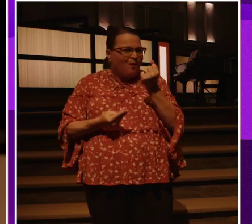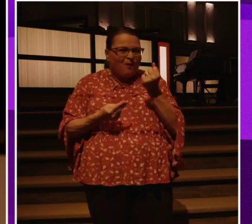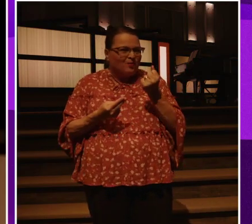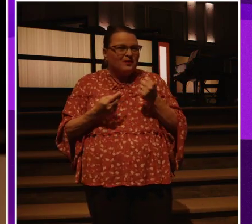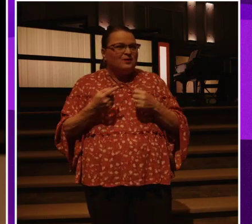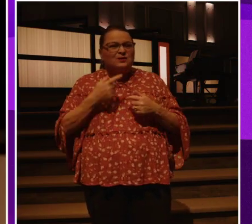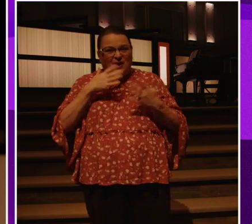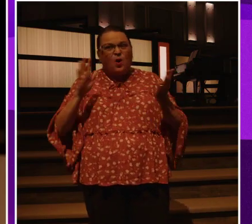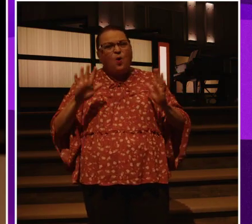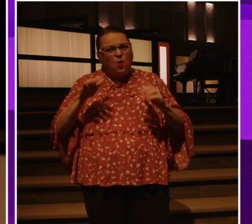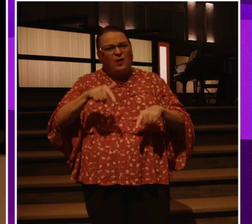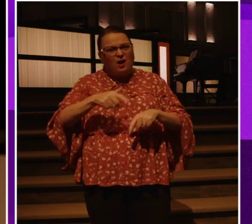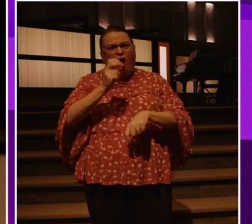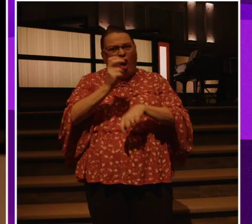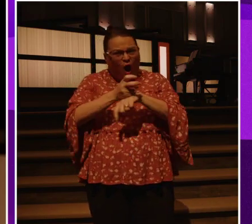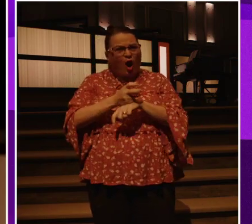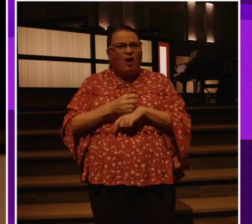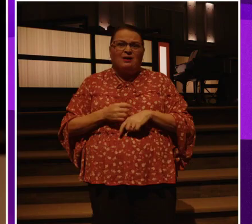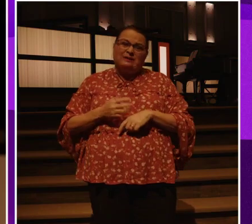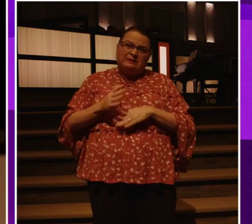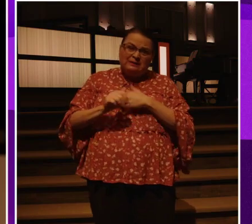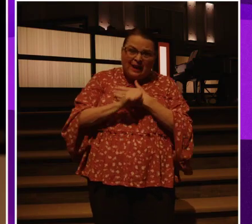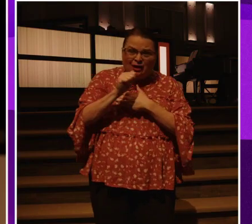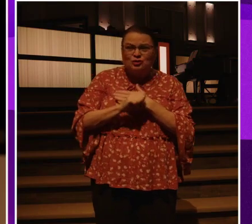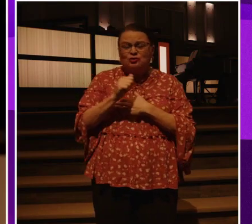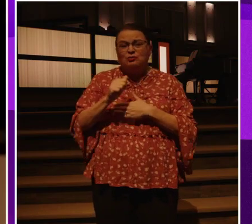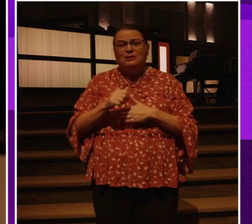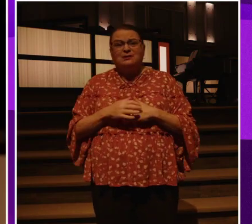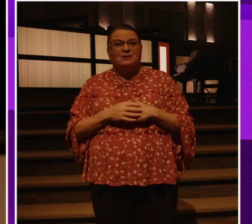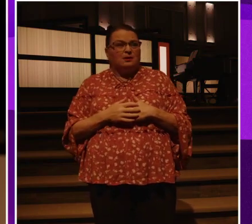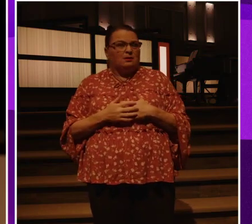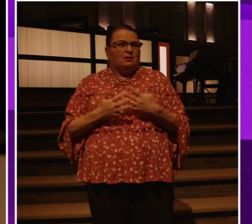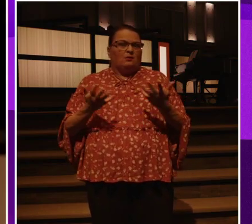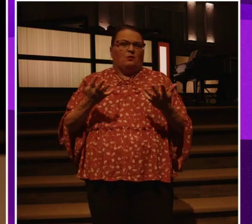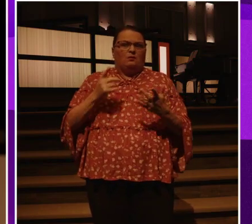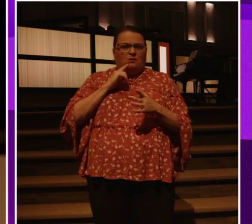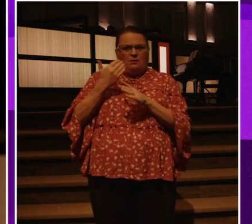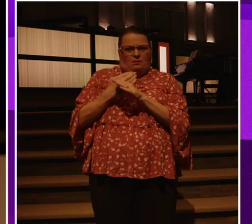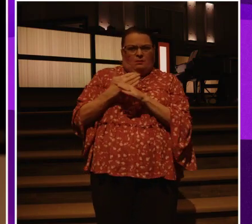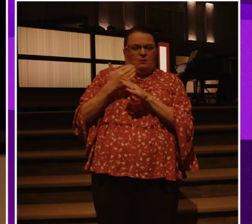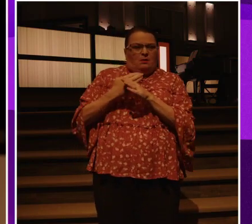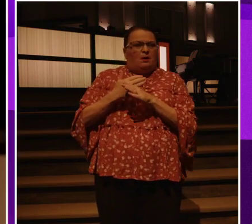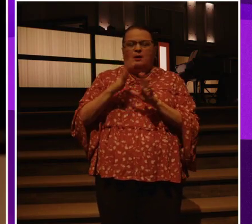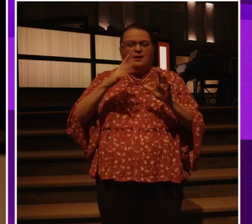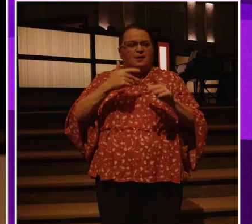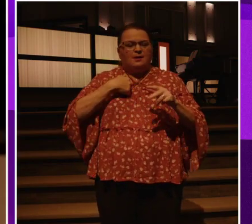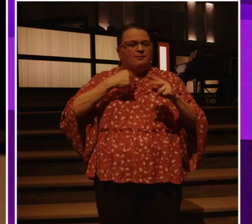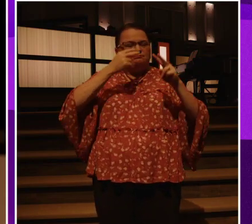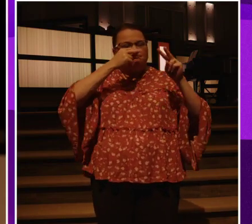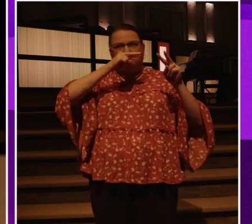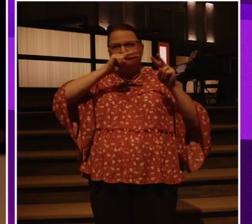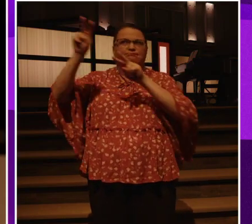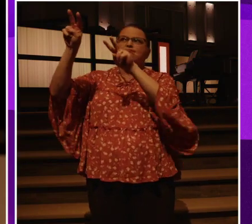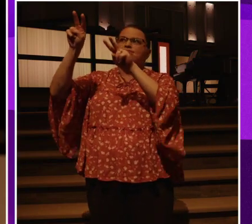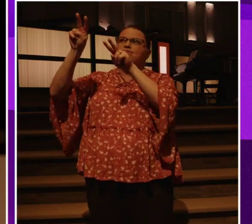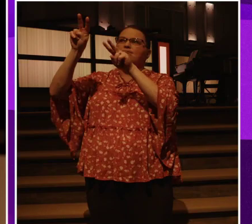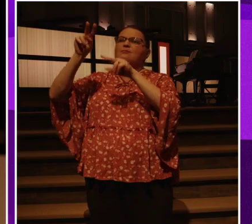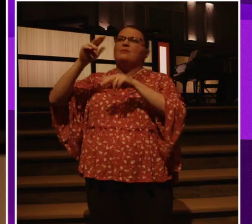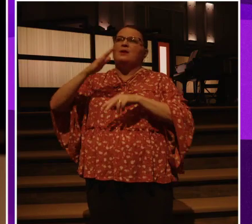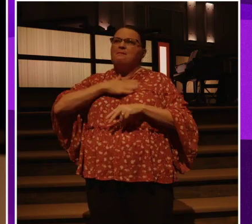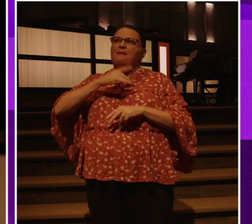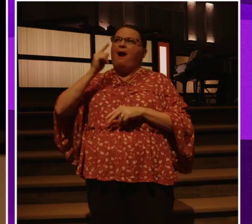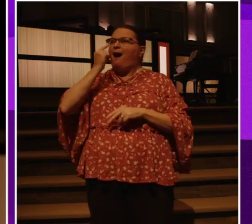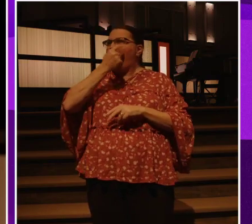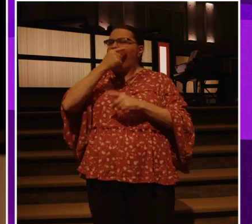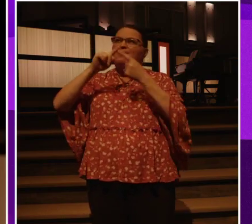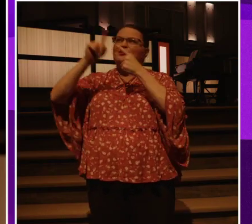looks difficult, though this looks dangerous, though this is distracting to me, I lift my eyes to the hills from